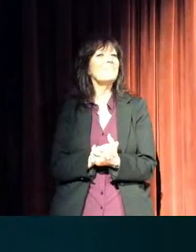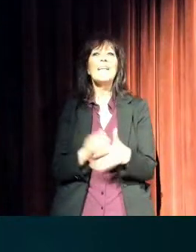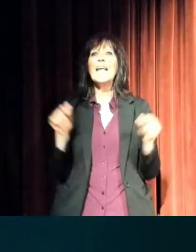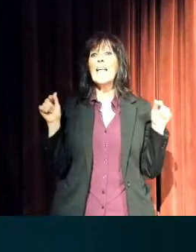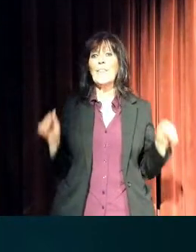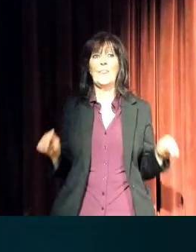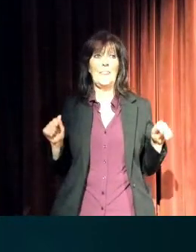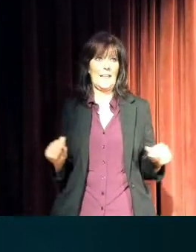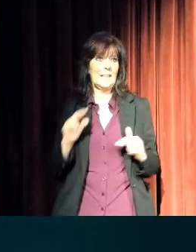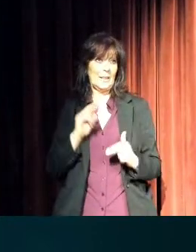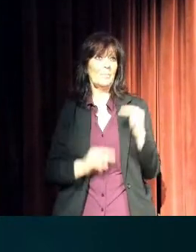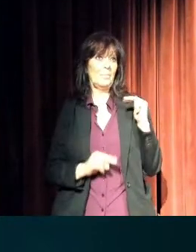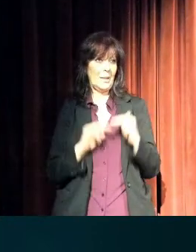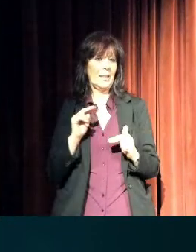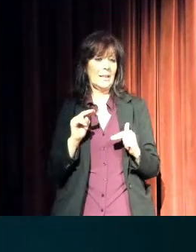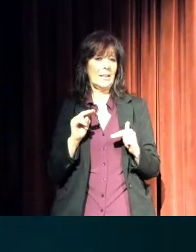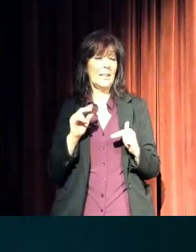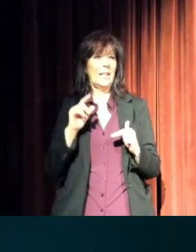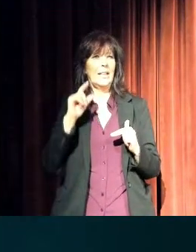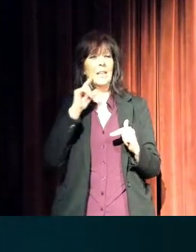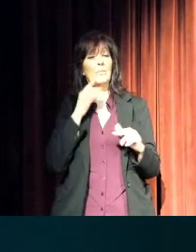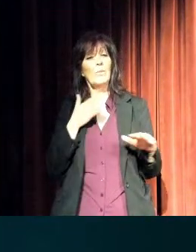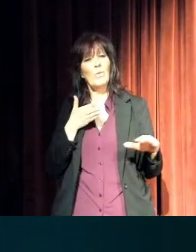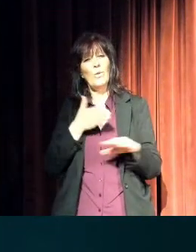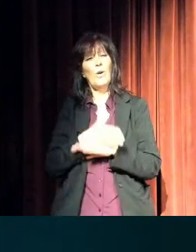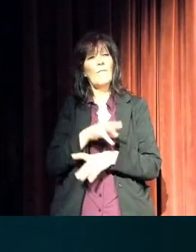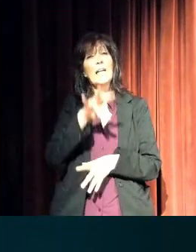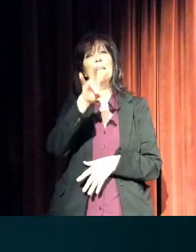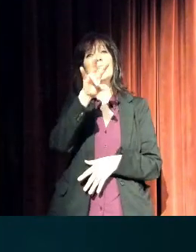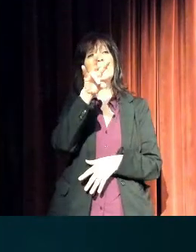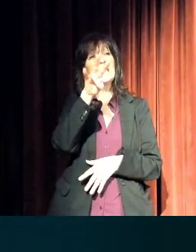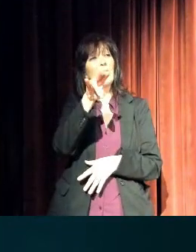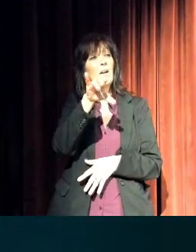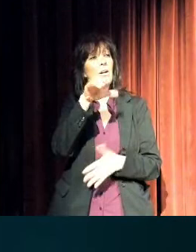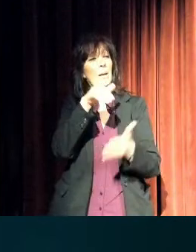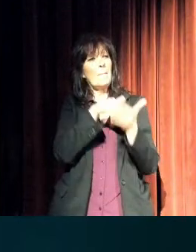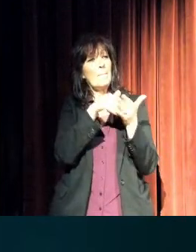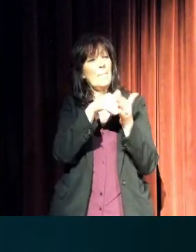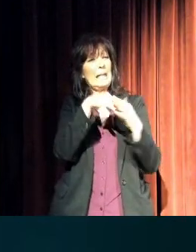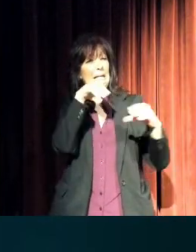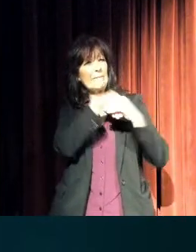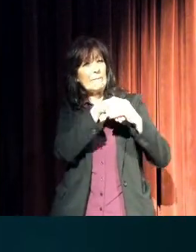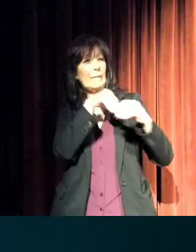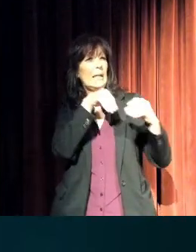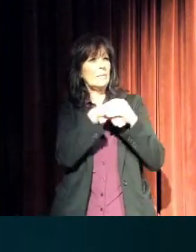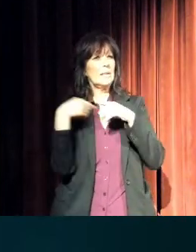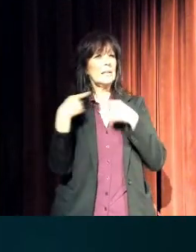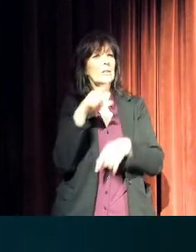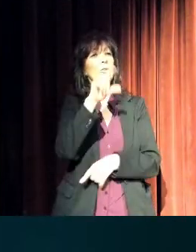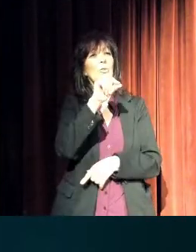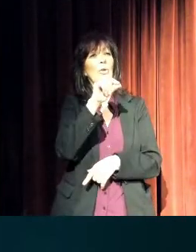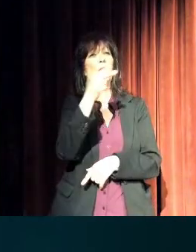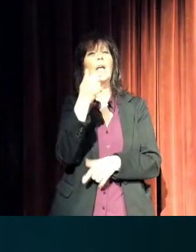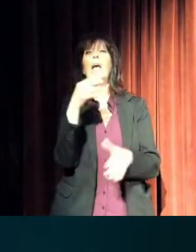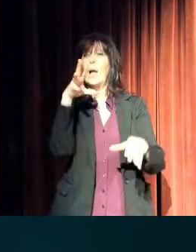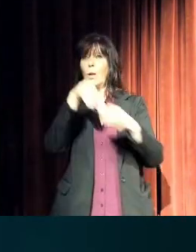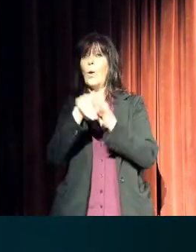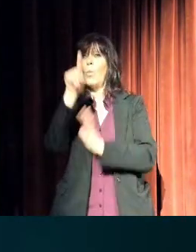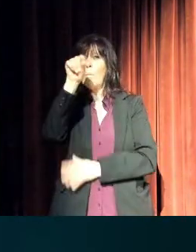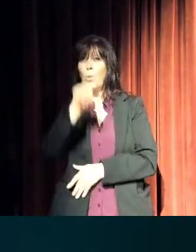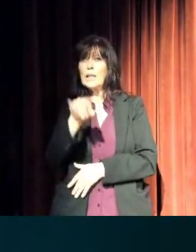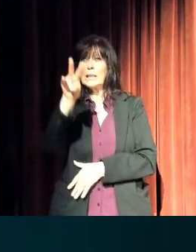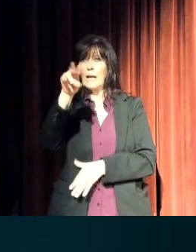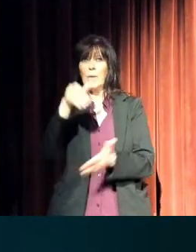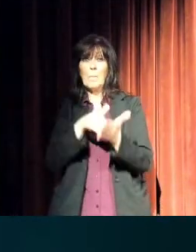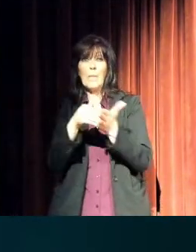This building alone has been the site of over $7 million in investments since 2013, including $1.7 million for